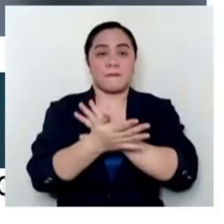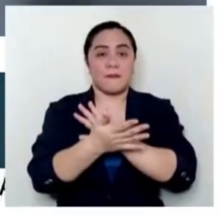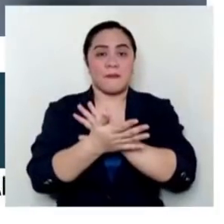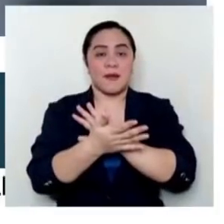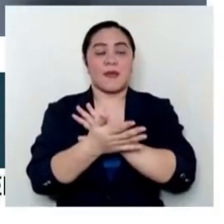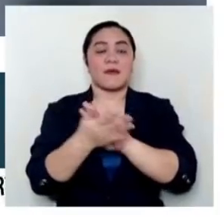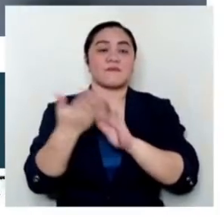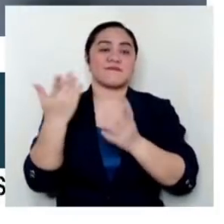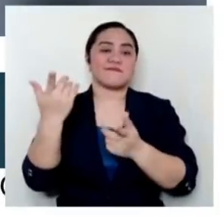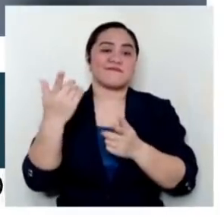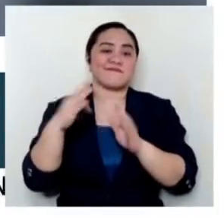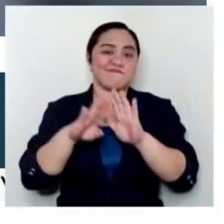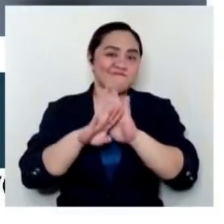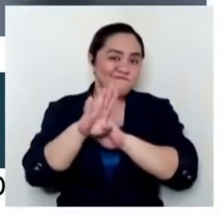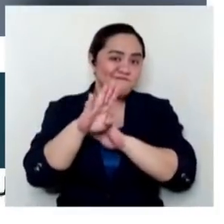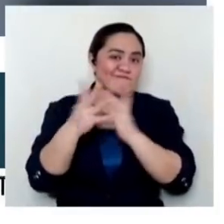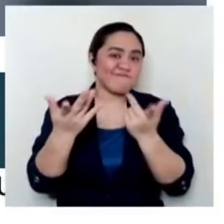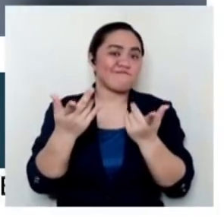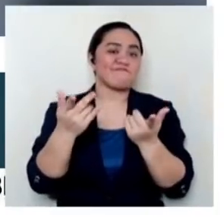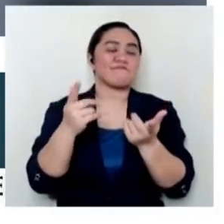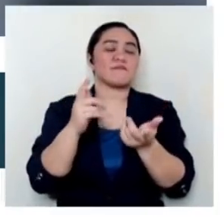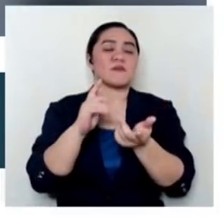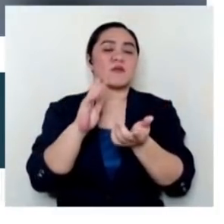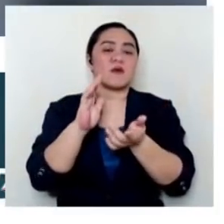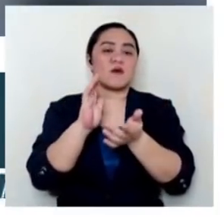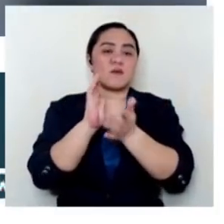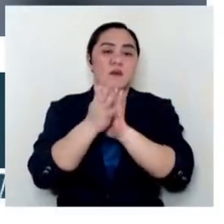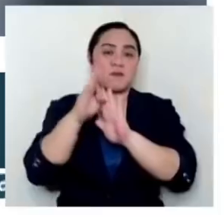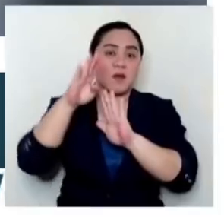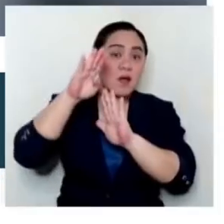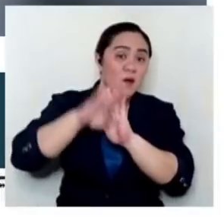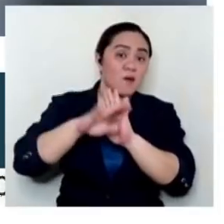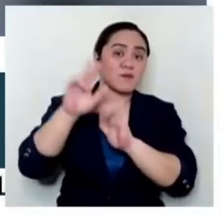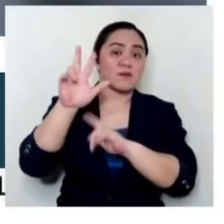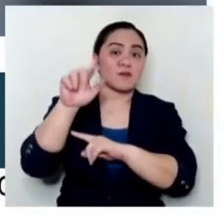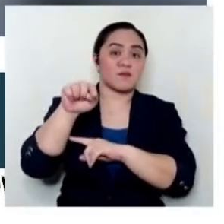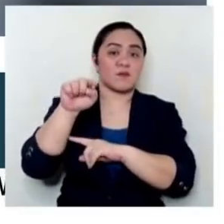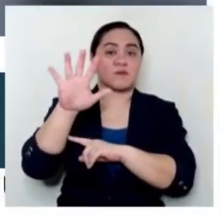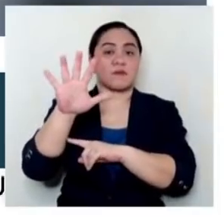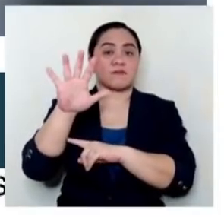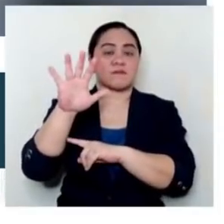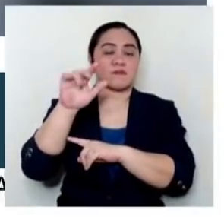rate actually averaging below 3%.